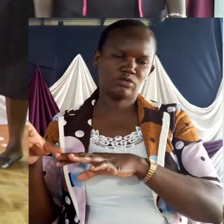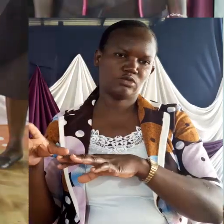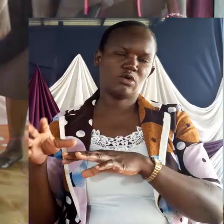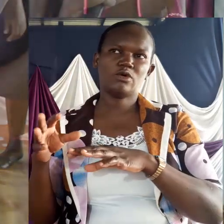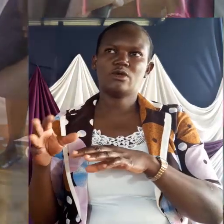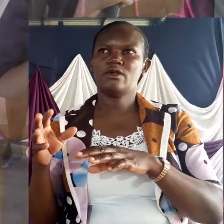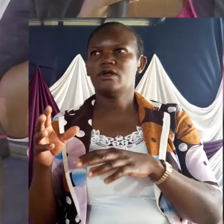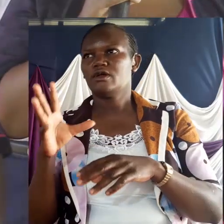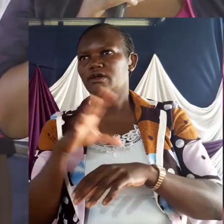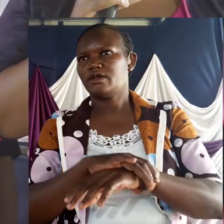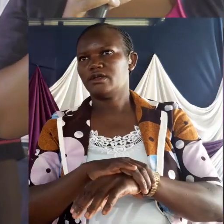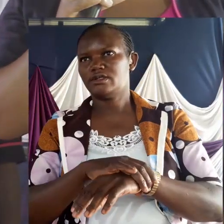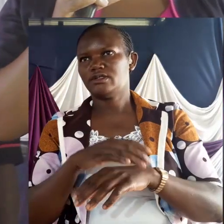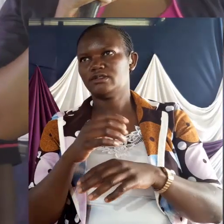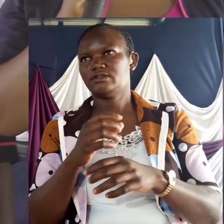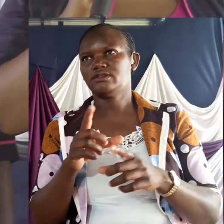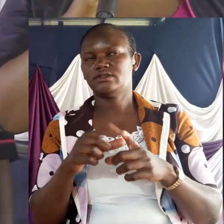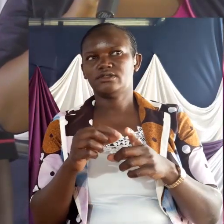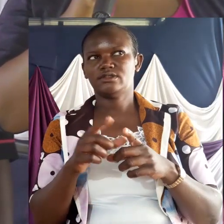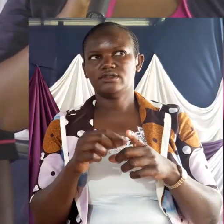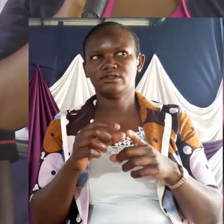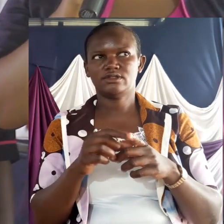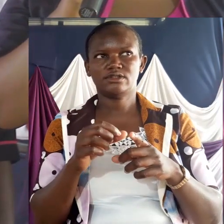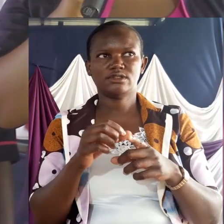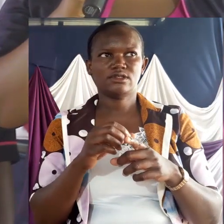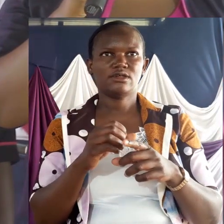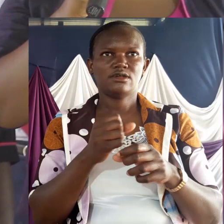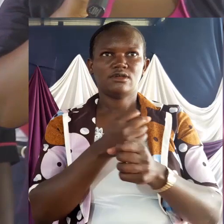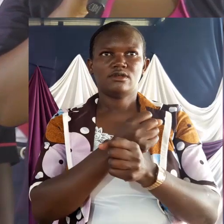tena yema. Neno la wokovu.